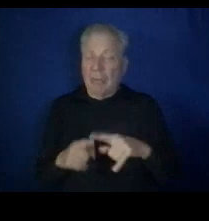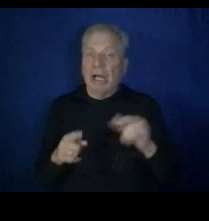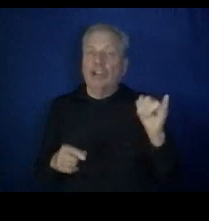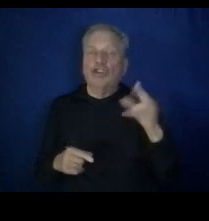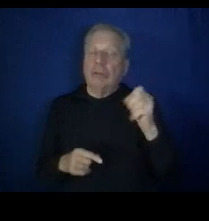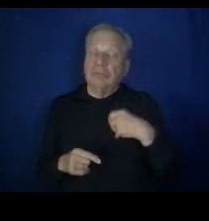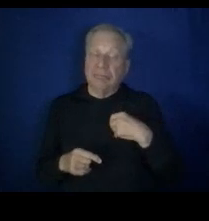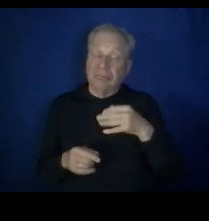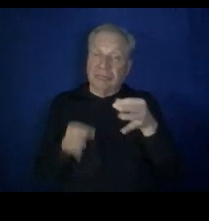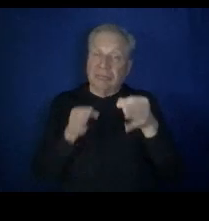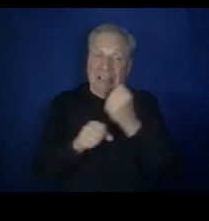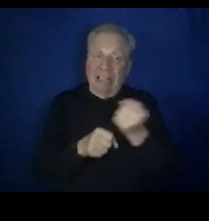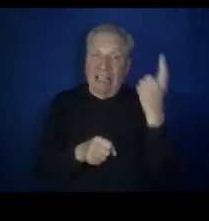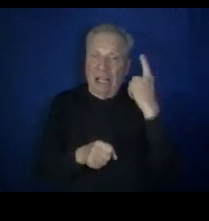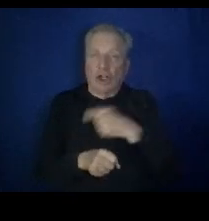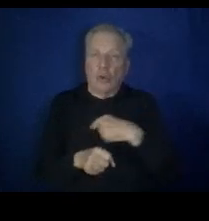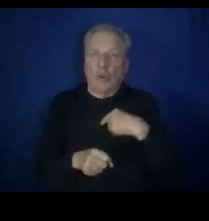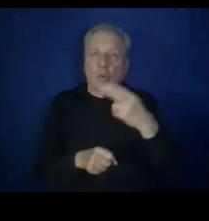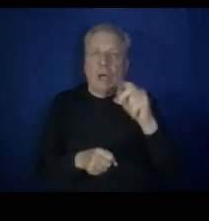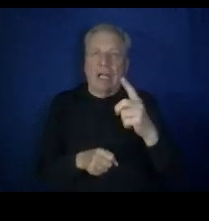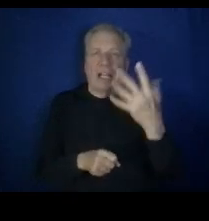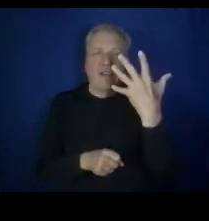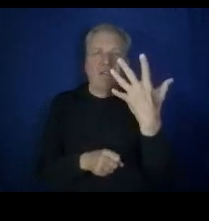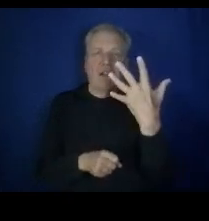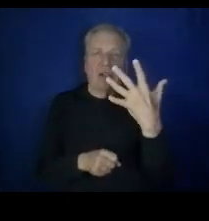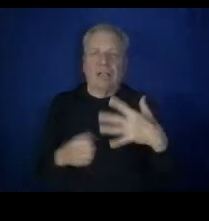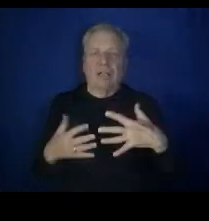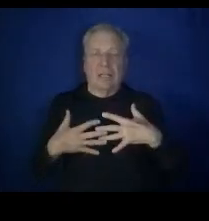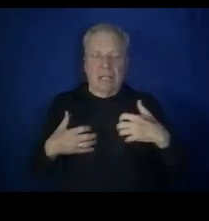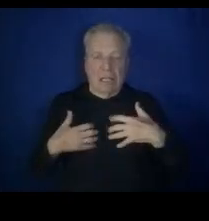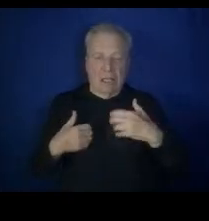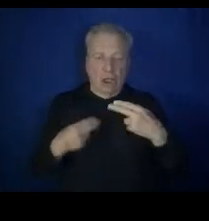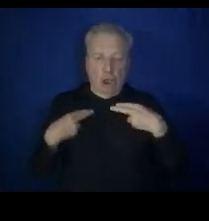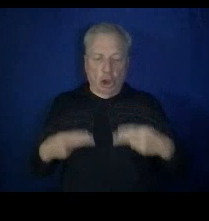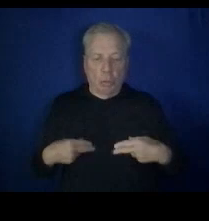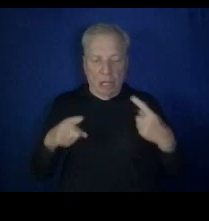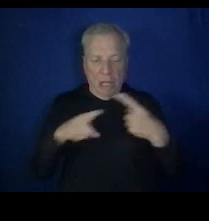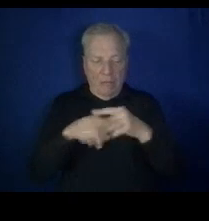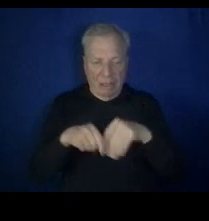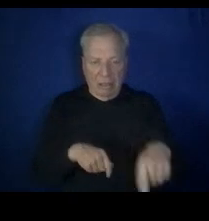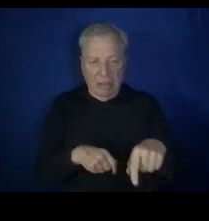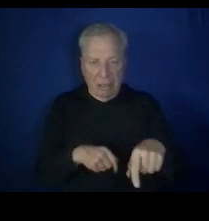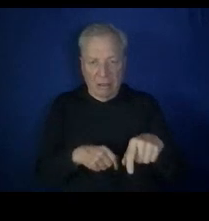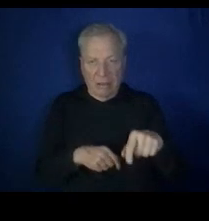perspective, last year we had 5 grizzly bear human conflicts in Yellowstone National Park.